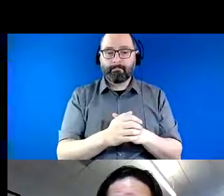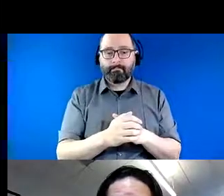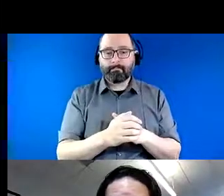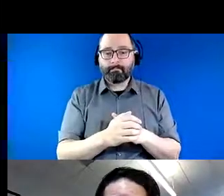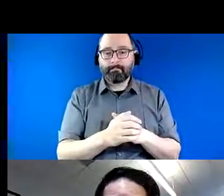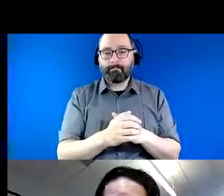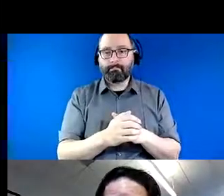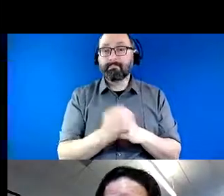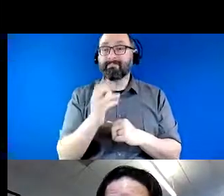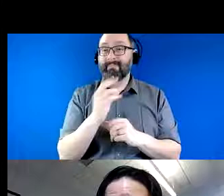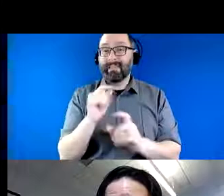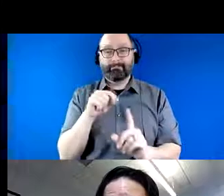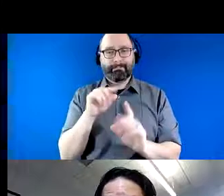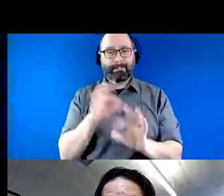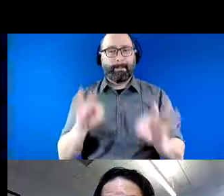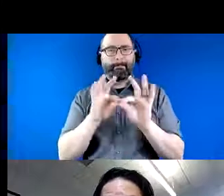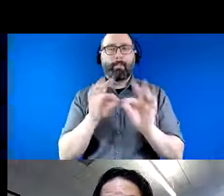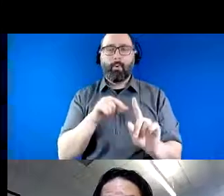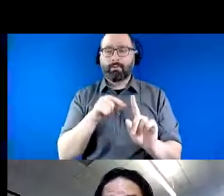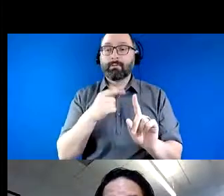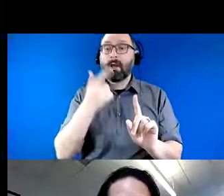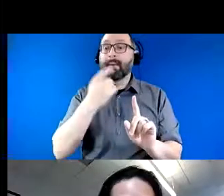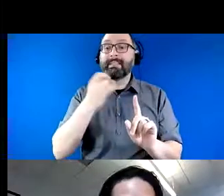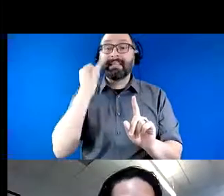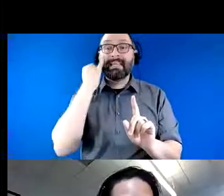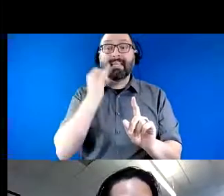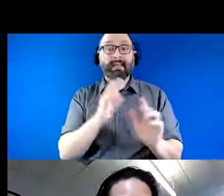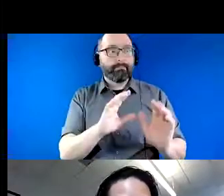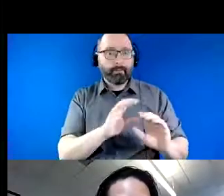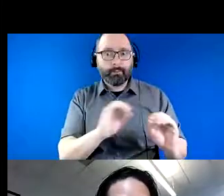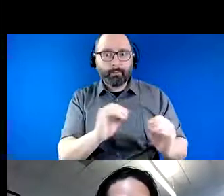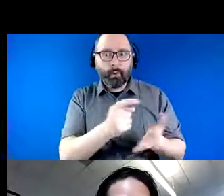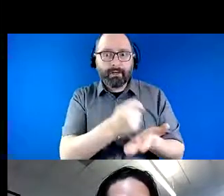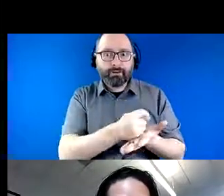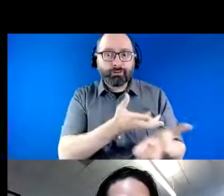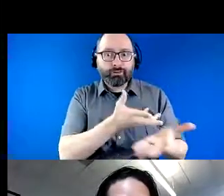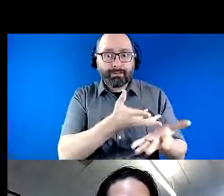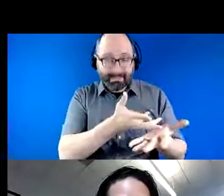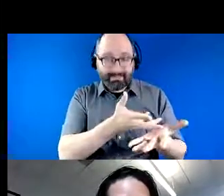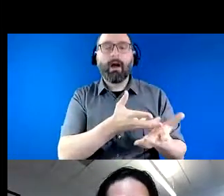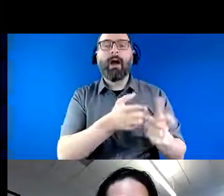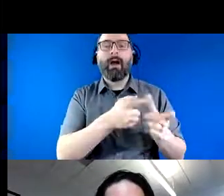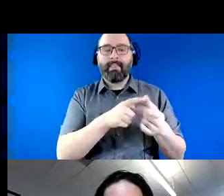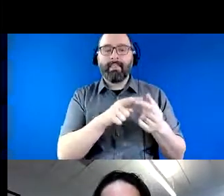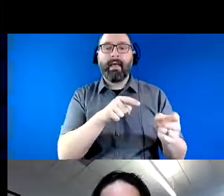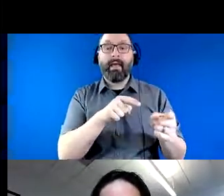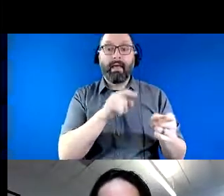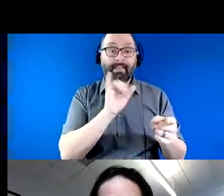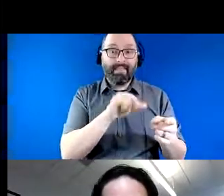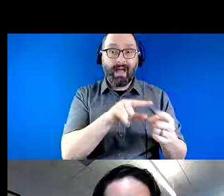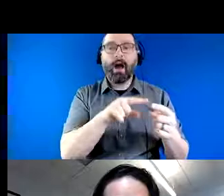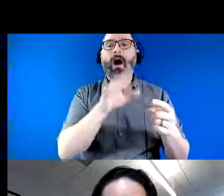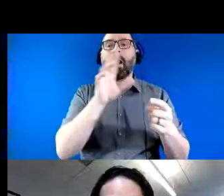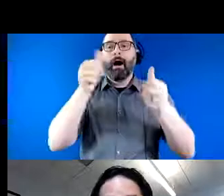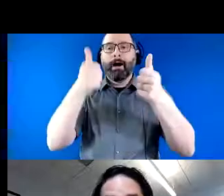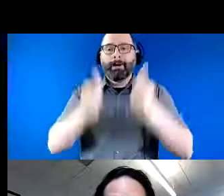And this is very important because if we leave this untreated, there are studies showing that there is a correlation with a faster